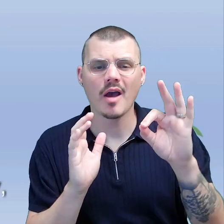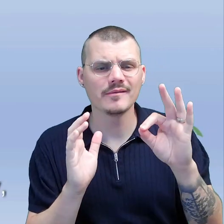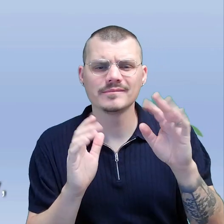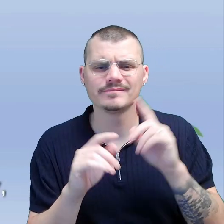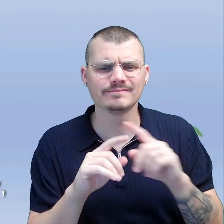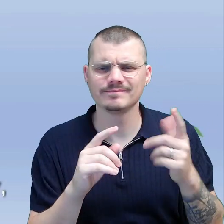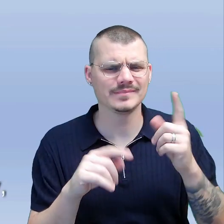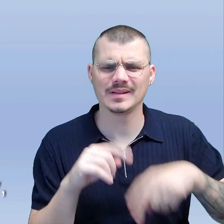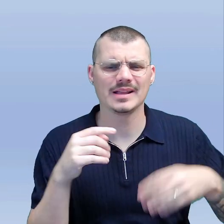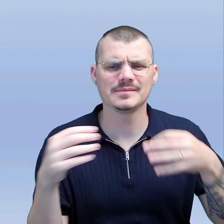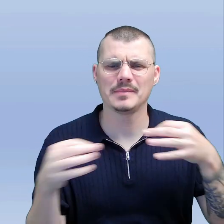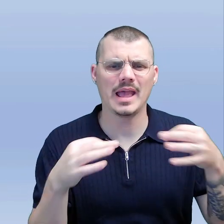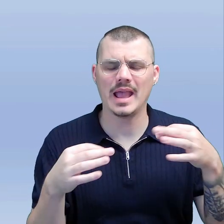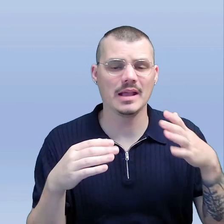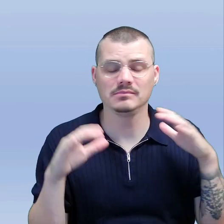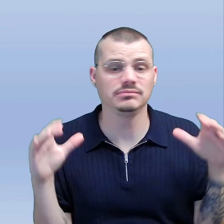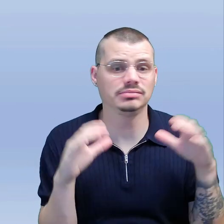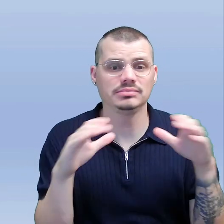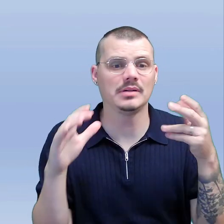unexplained hyperactivity,